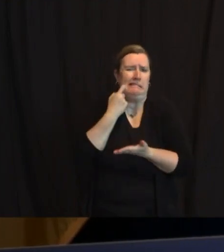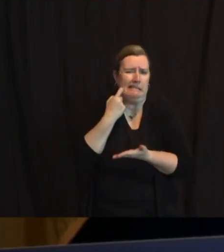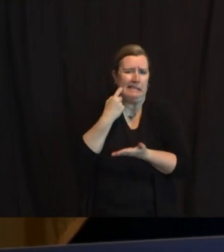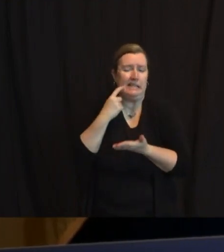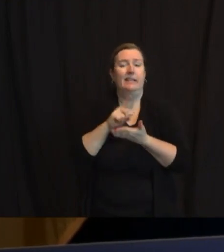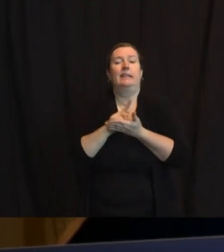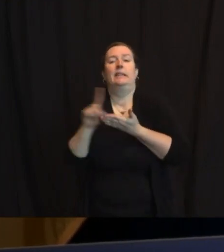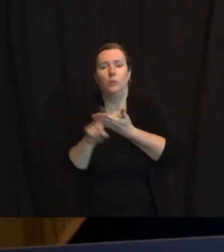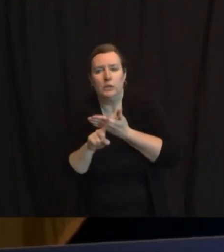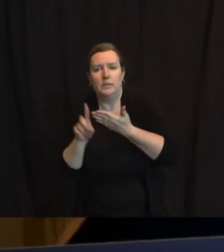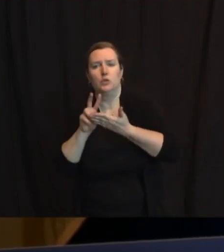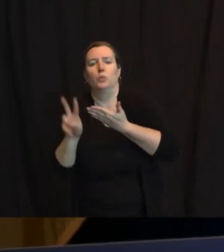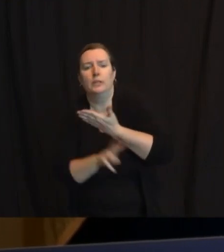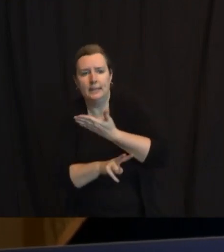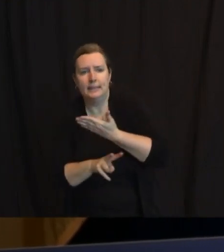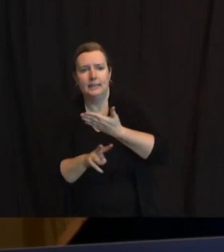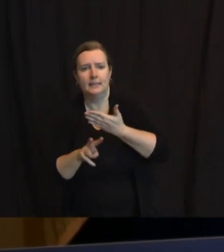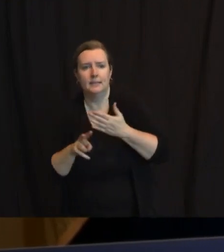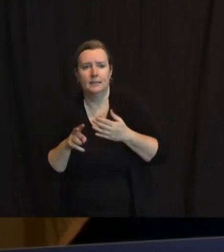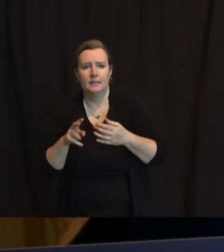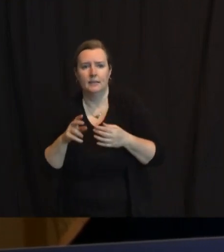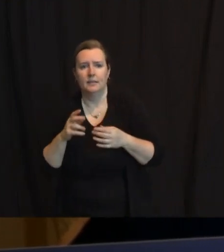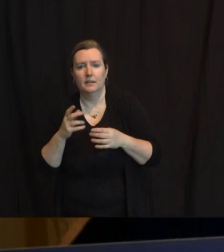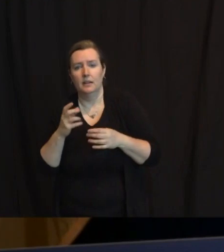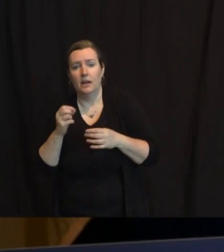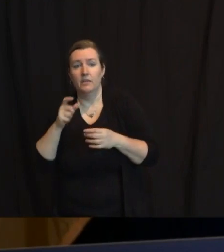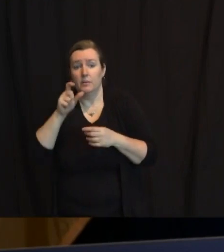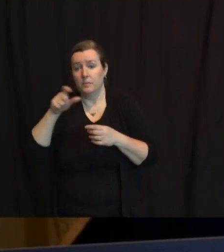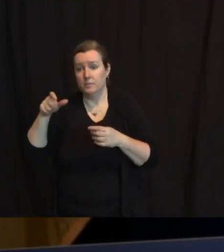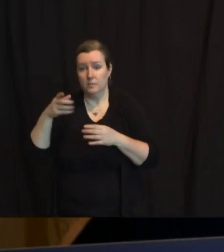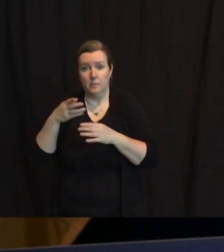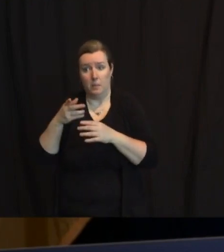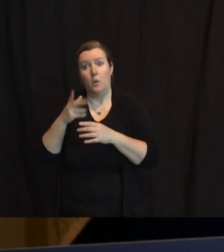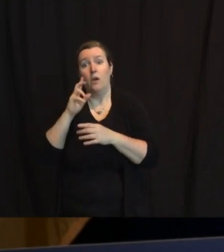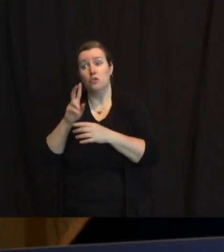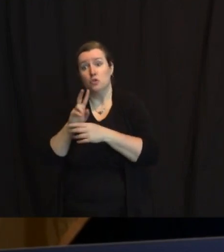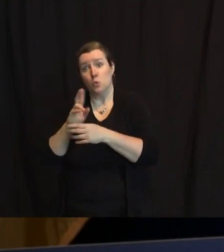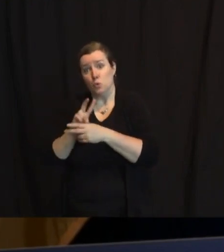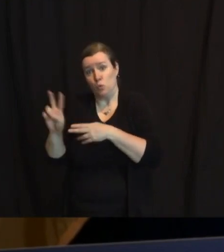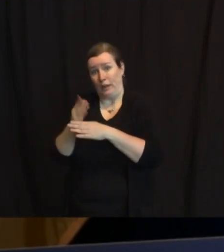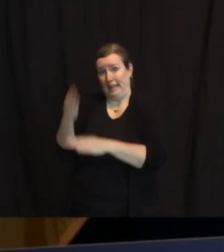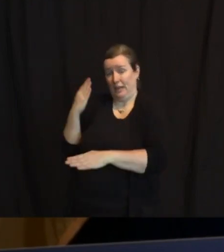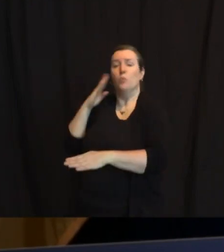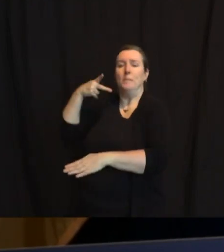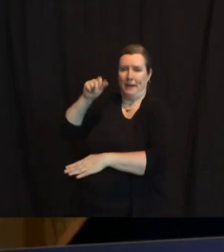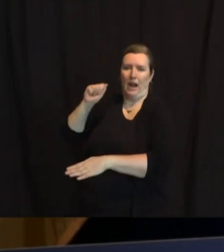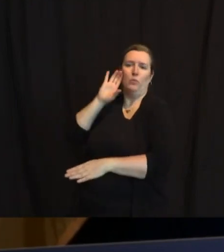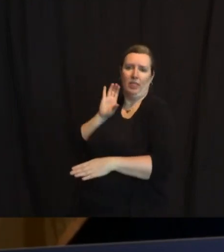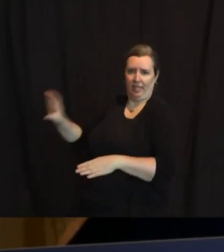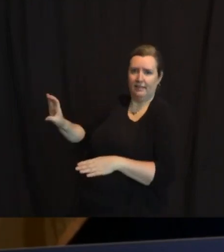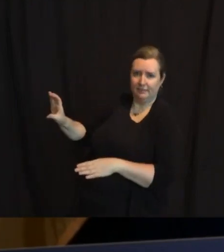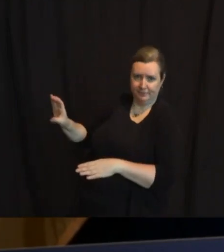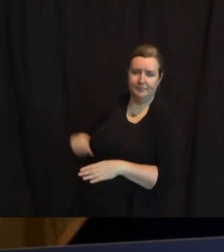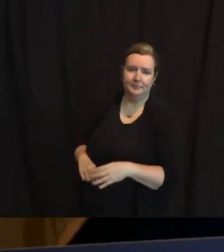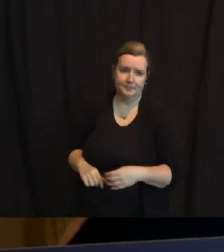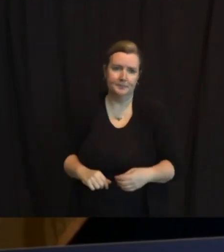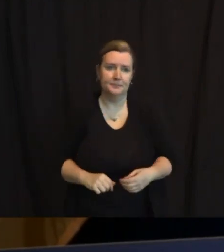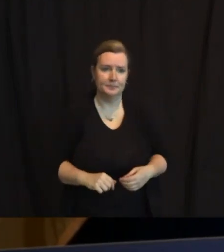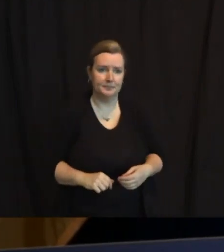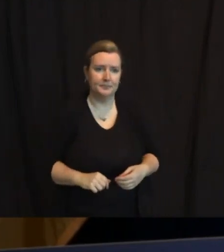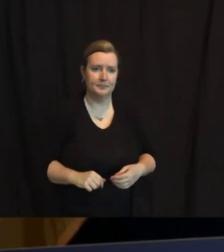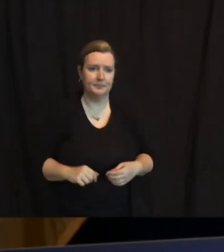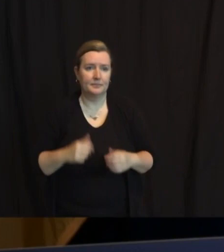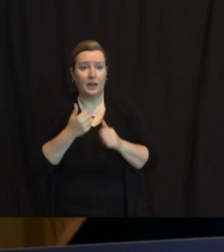while with some of the issues I mentioned before about maybe an employer contesting, multiple state wages. And every time I see one of